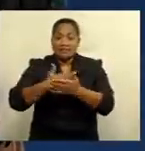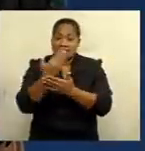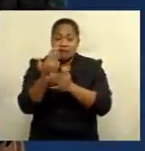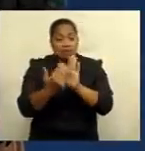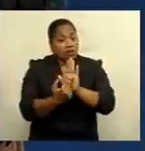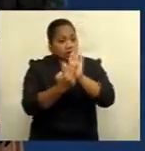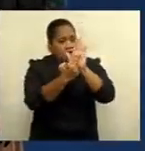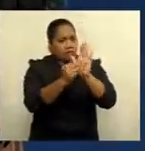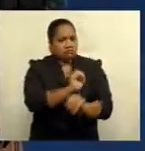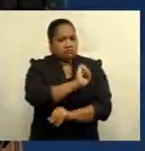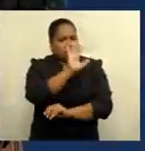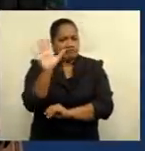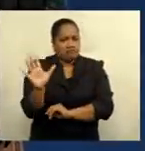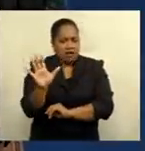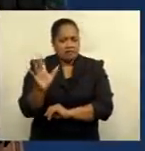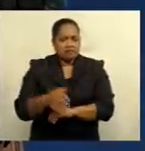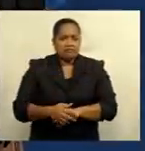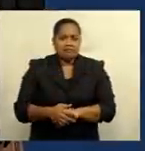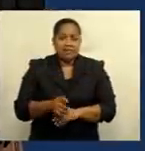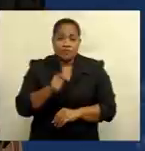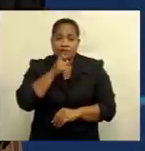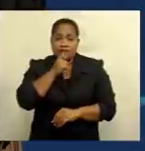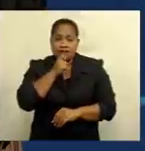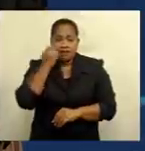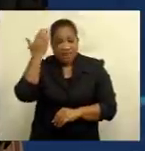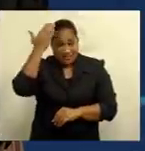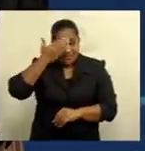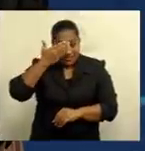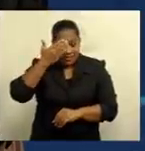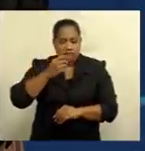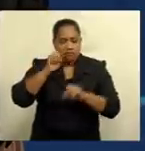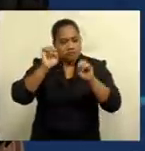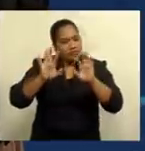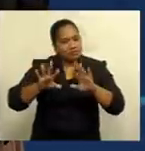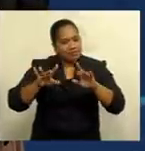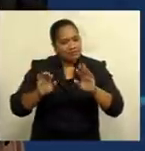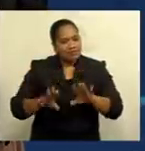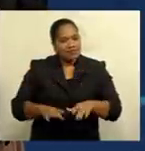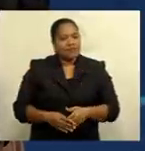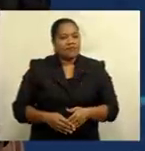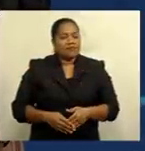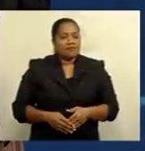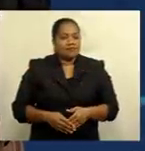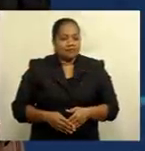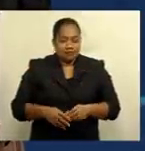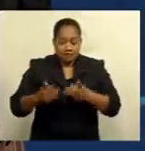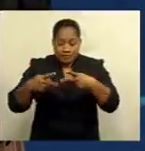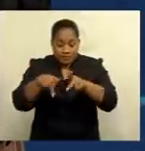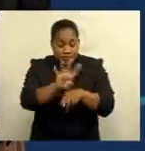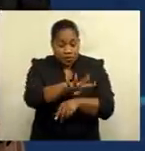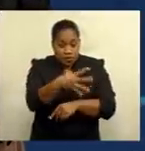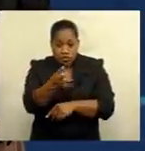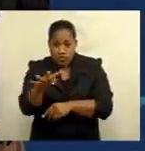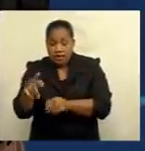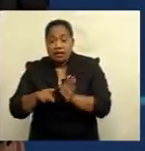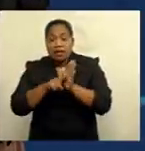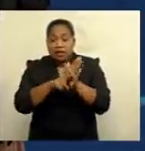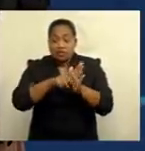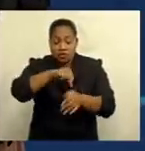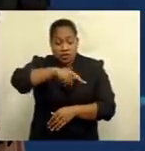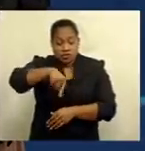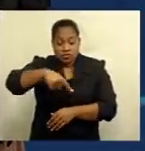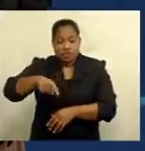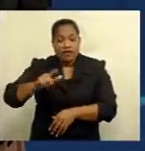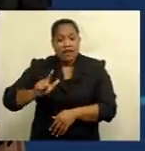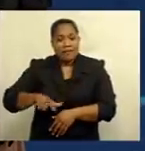north, fine apart from isolated afternoon or evening showers. Places we will be checking out are Lautoka, Suva